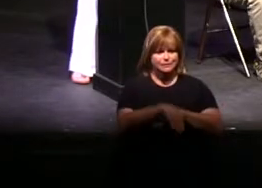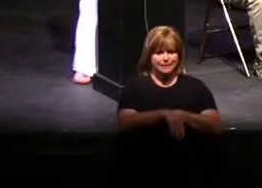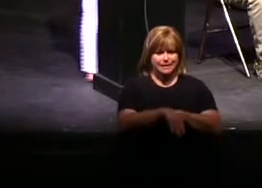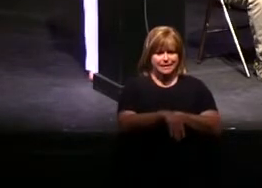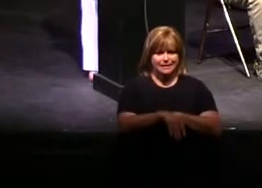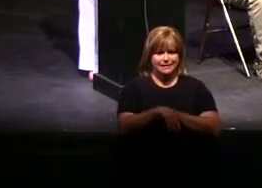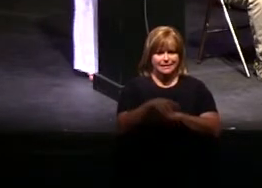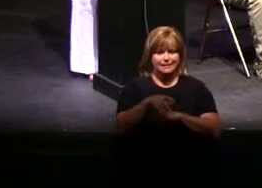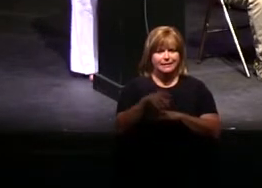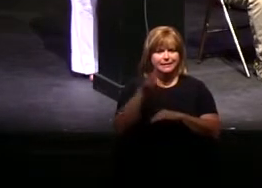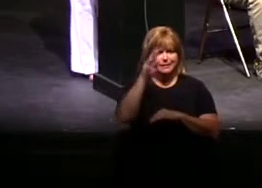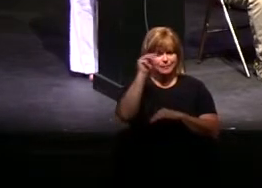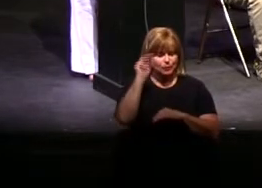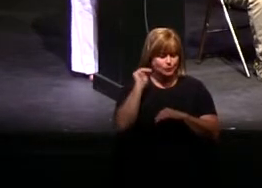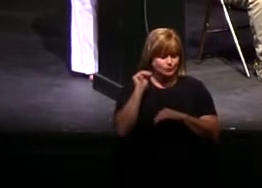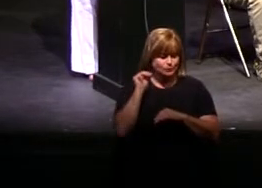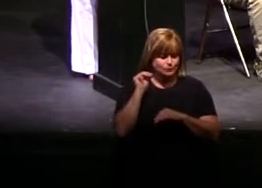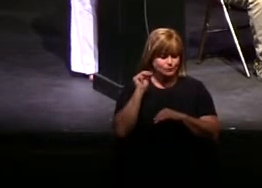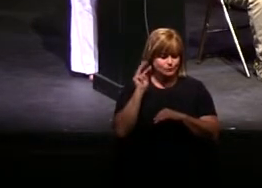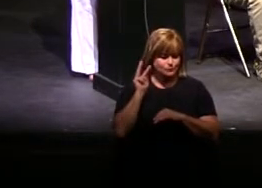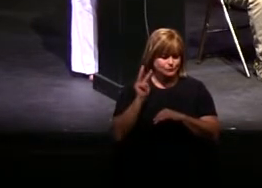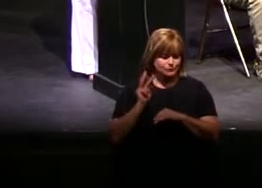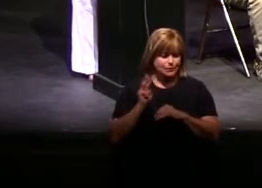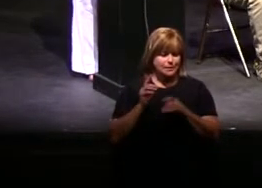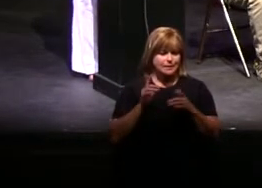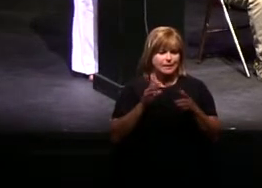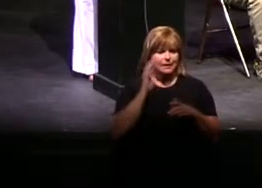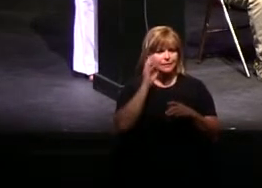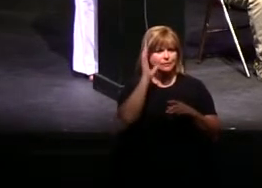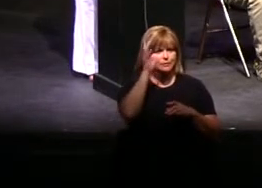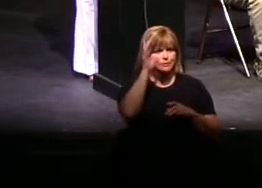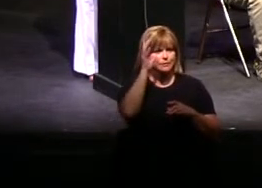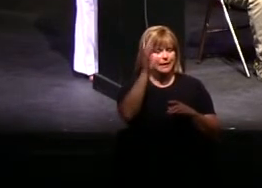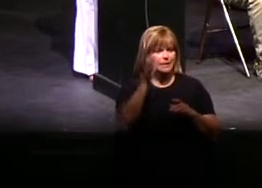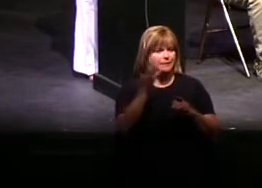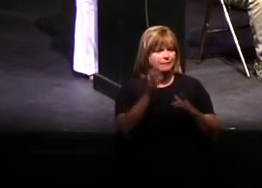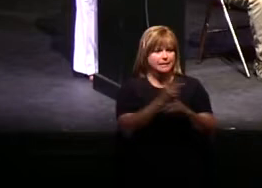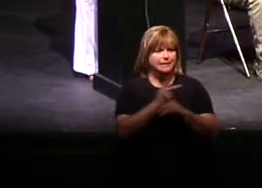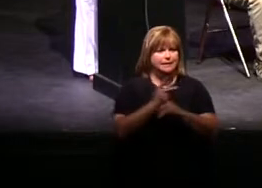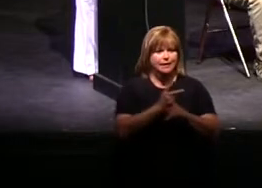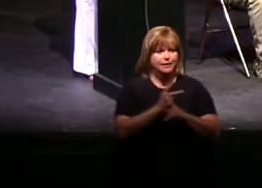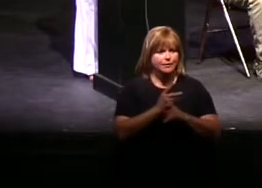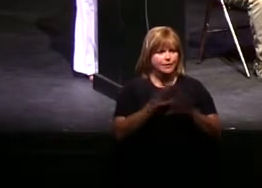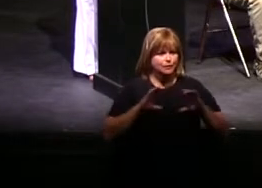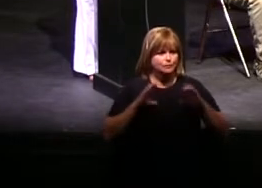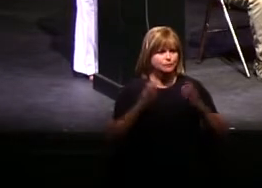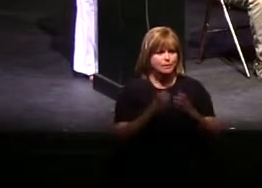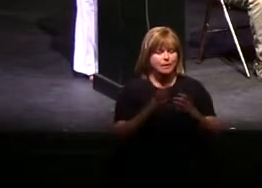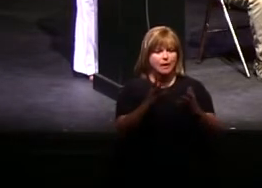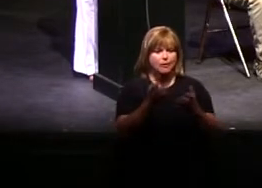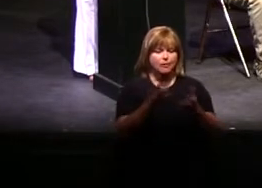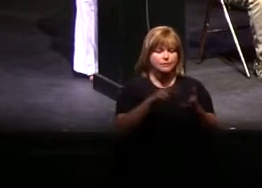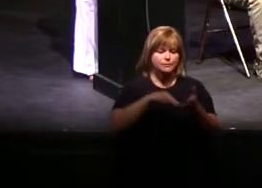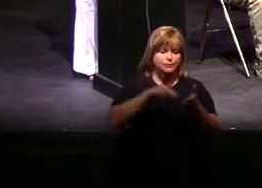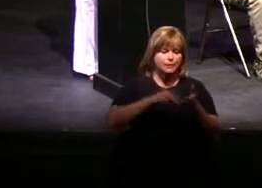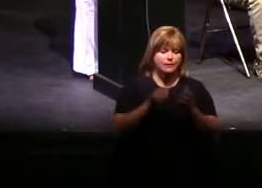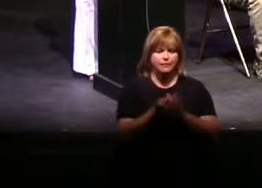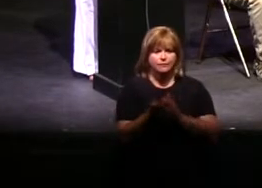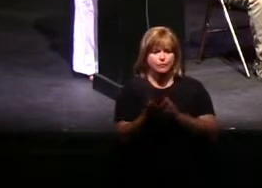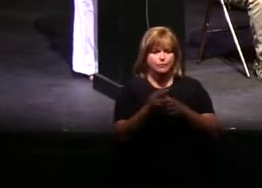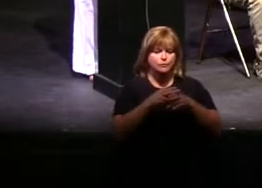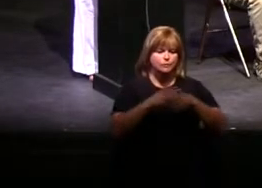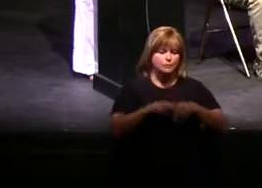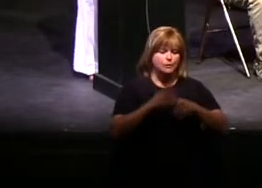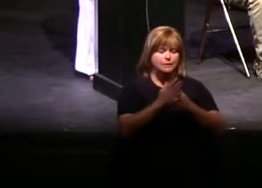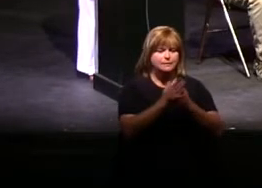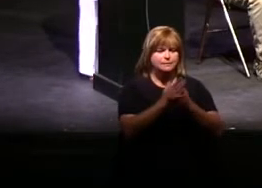an honor to be in such creative and caring company. I'm going to read a few short sections from my